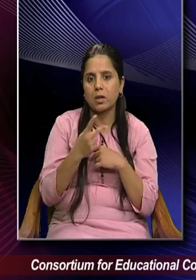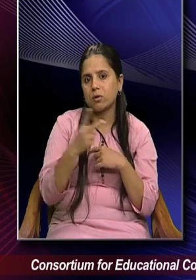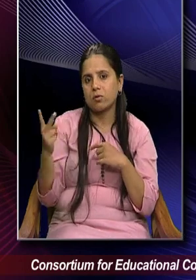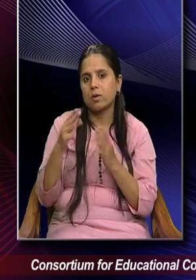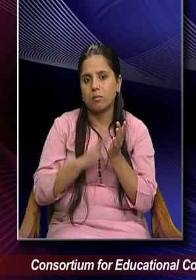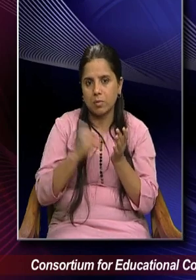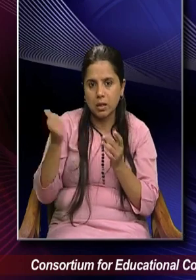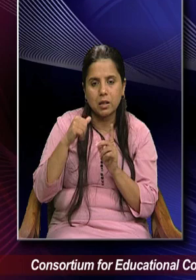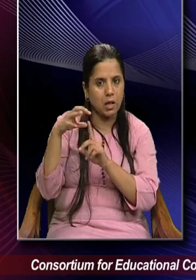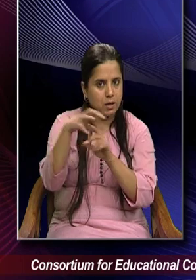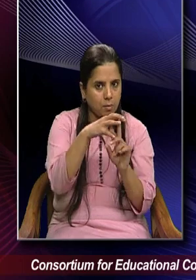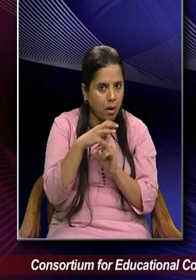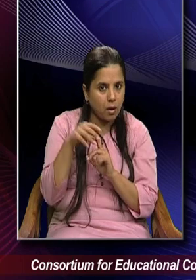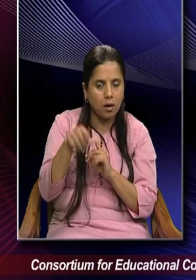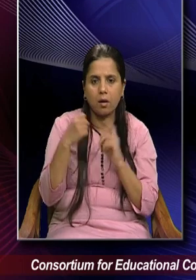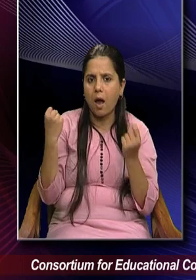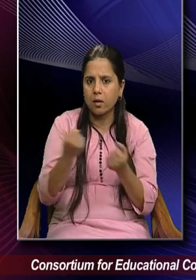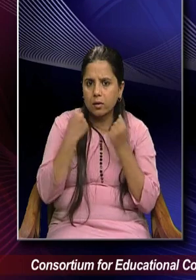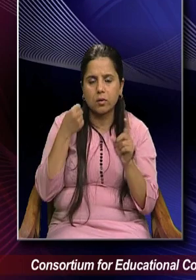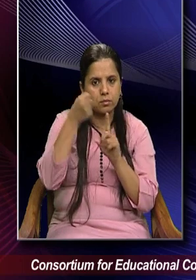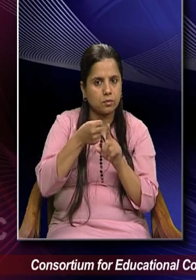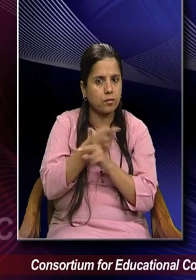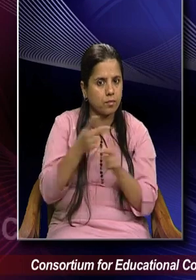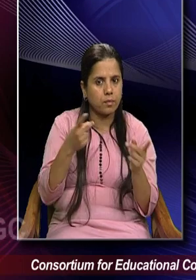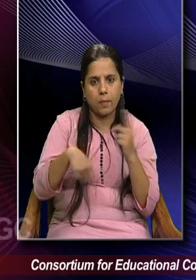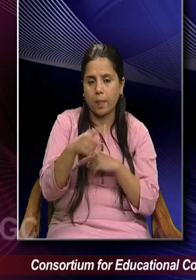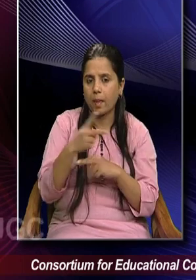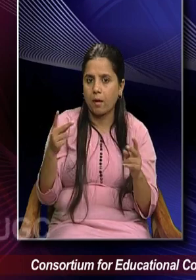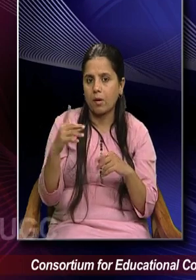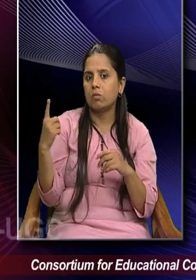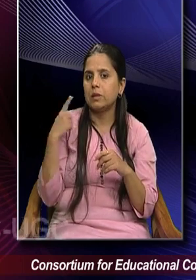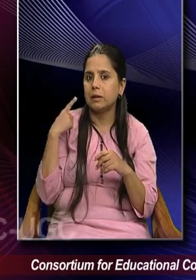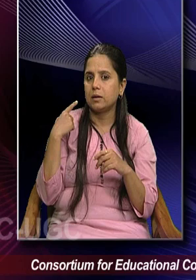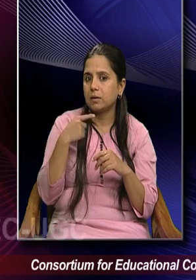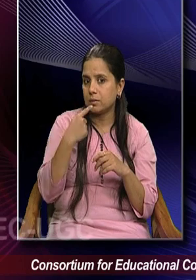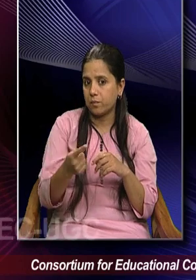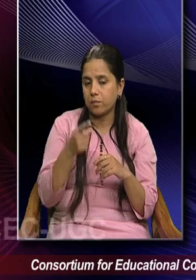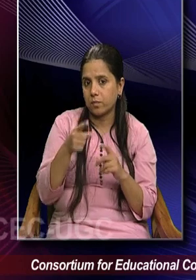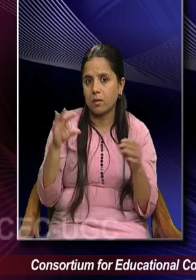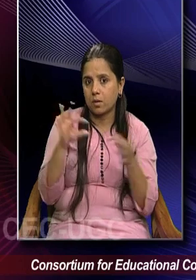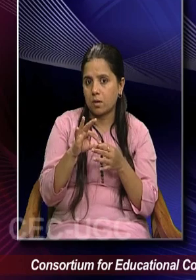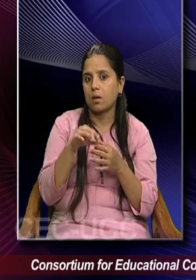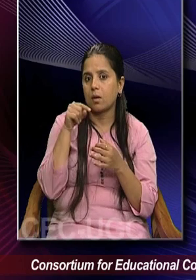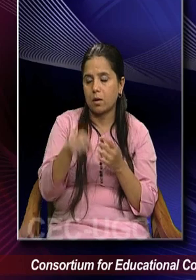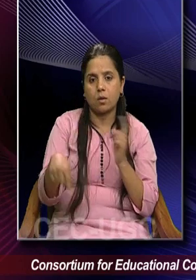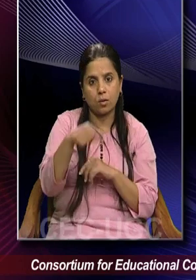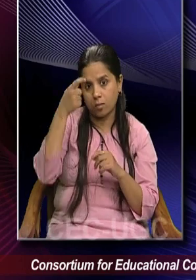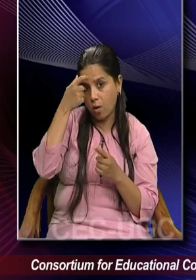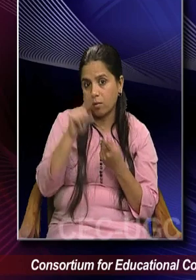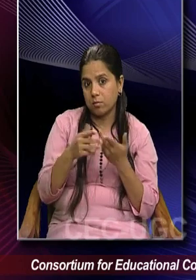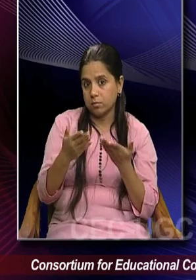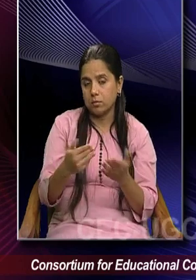ministries, departments, various activists, and various leaders related to that issue. And you have